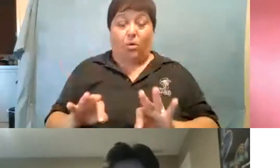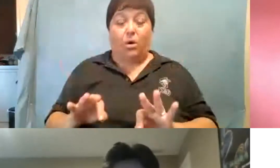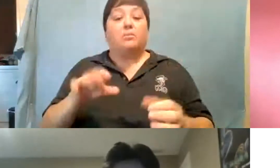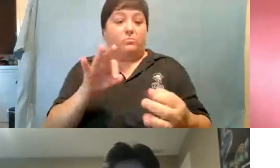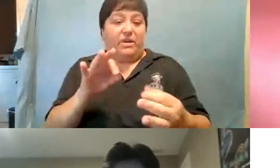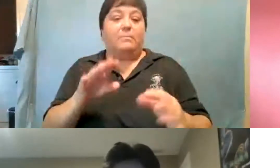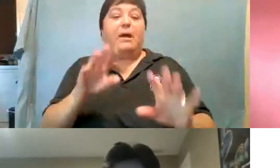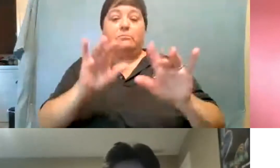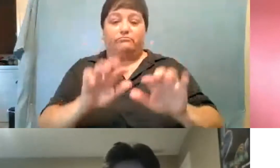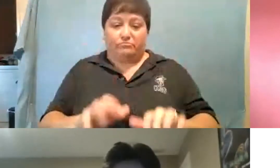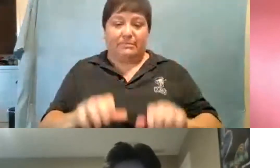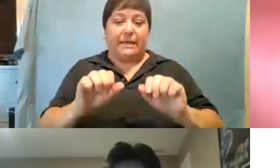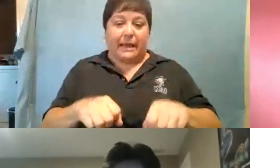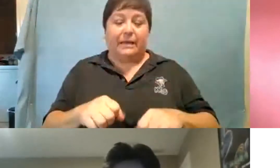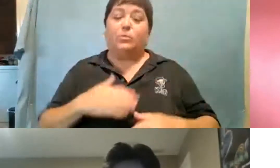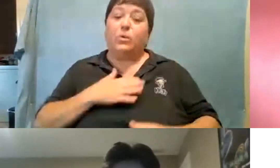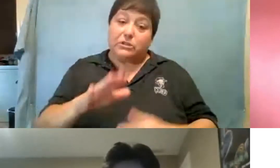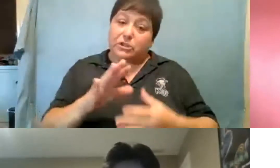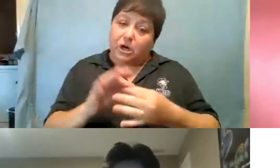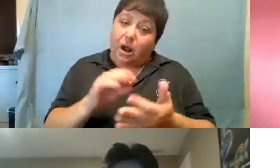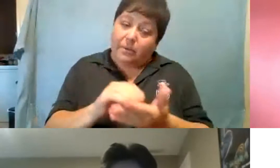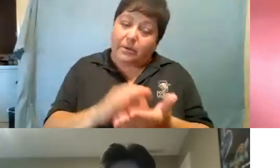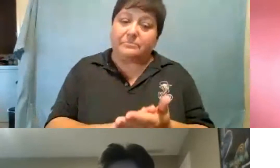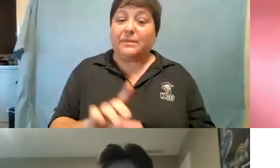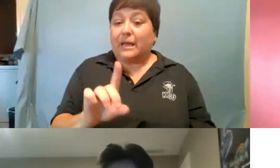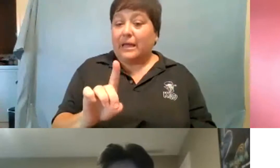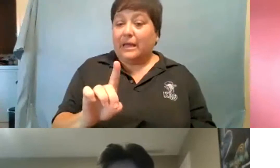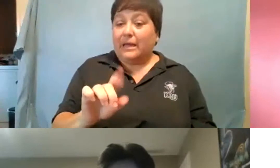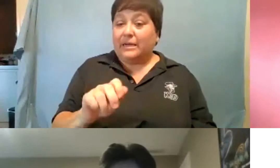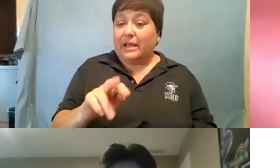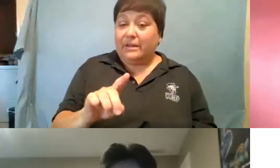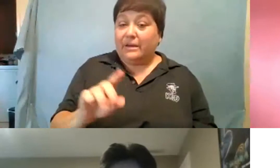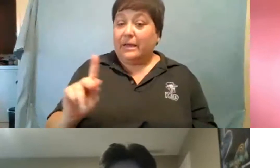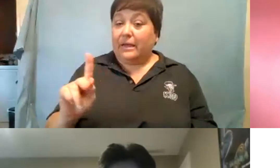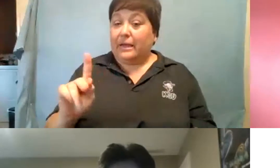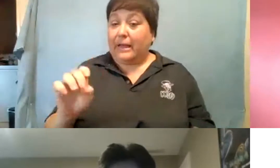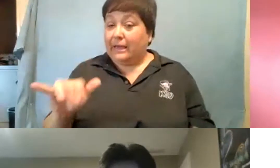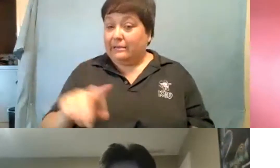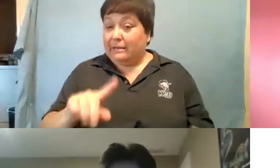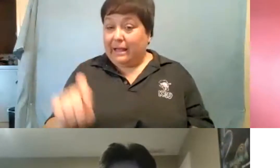appreciate your thoughts. Anything else, David or Kelly, you'd like to ask the students?